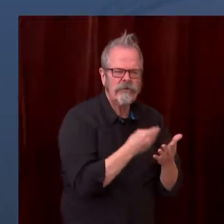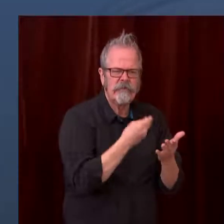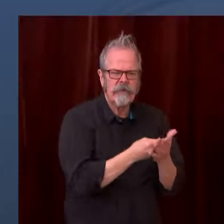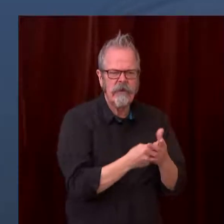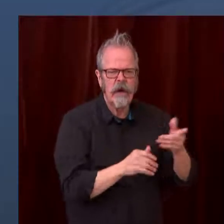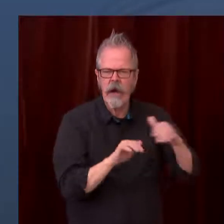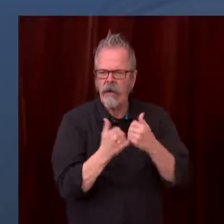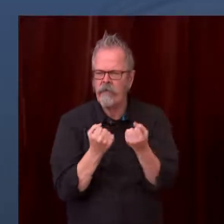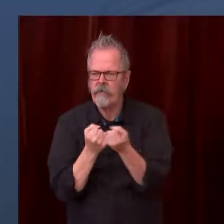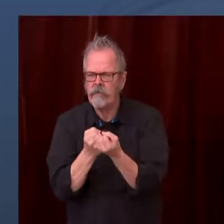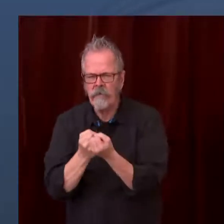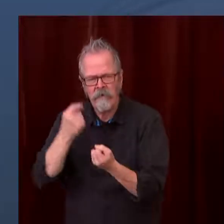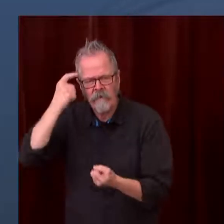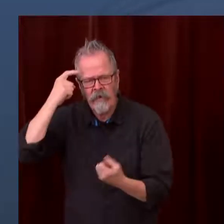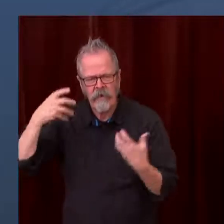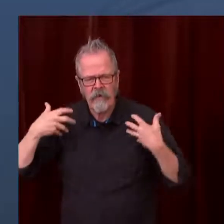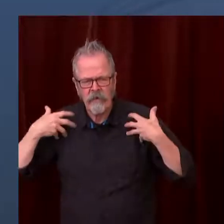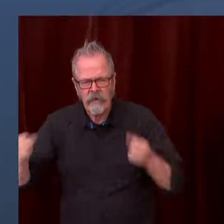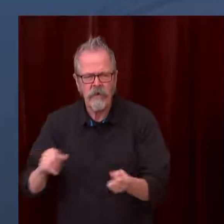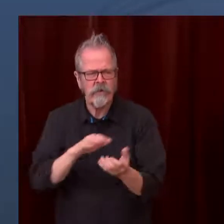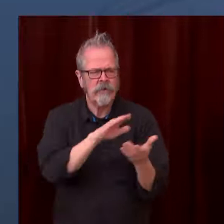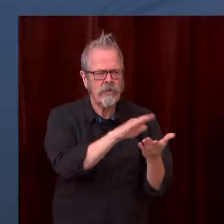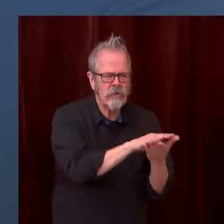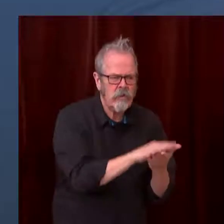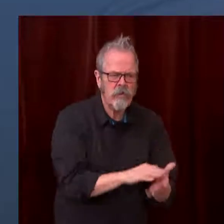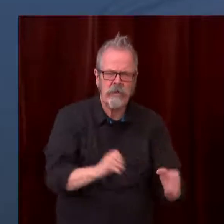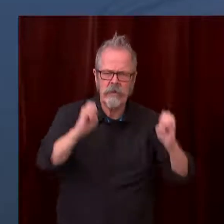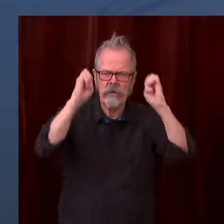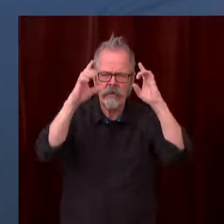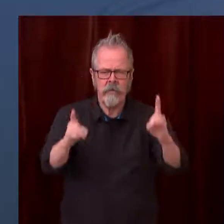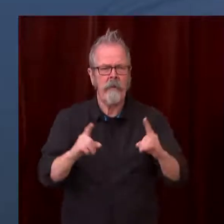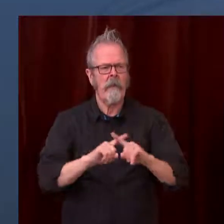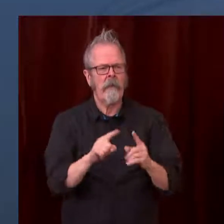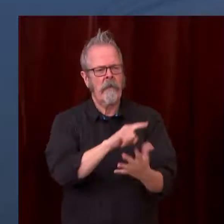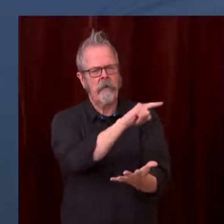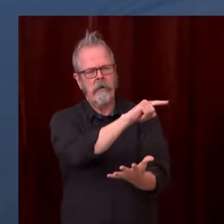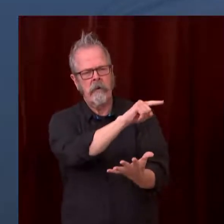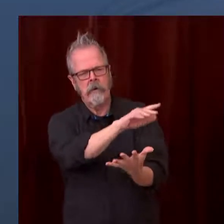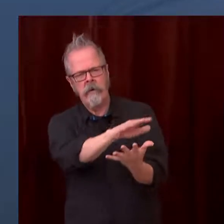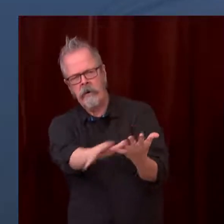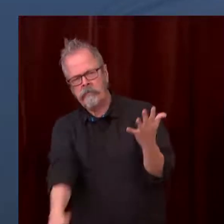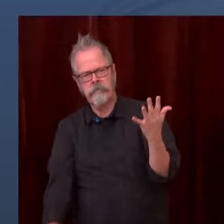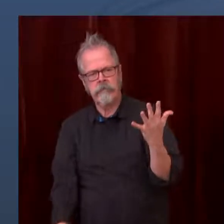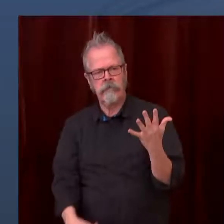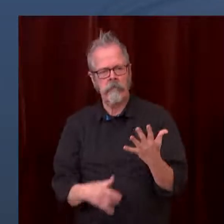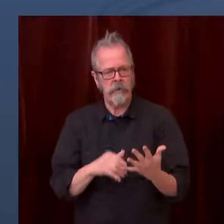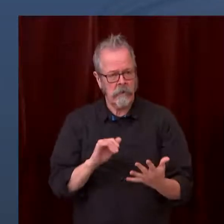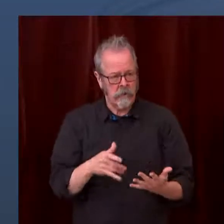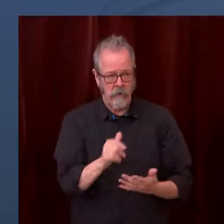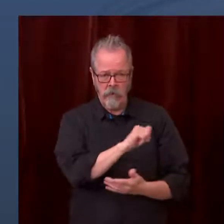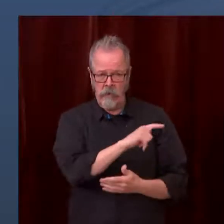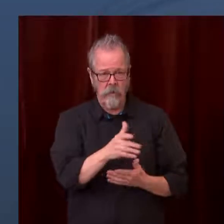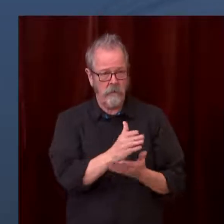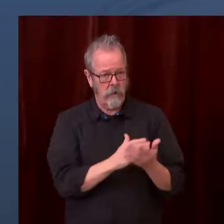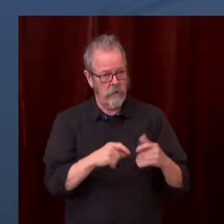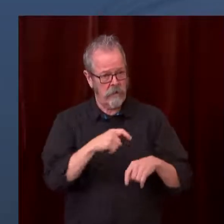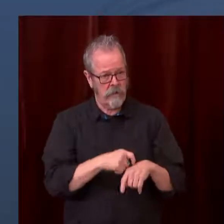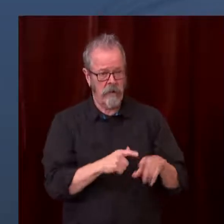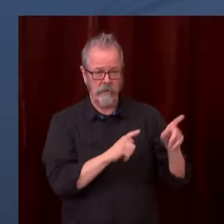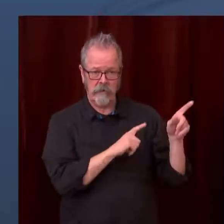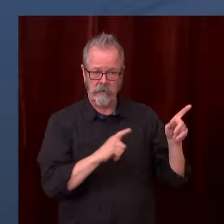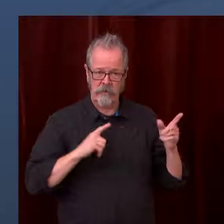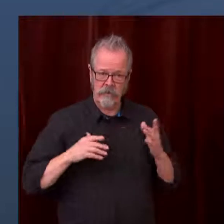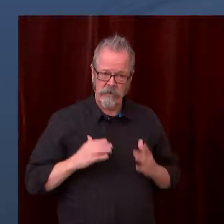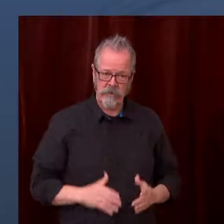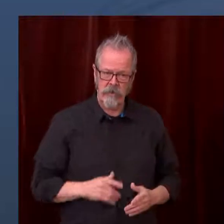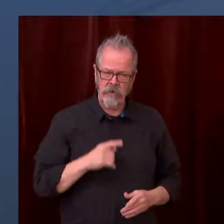of the work of the public's part-time citizen legislature is embracing the absolute priorities of our